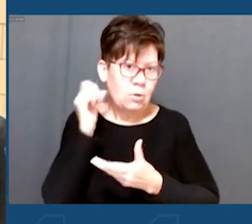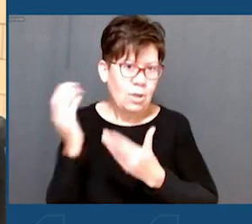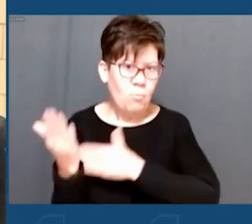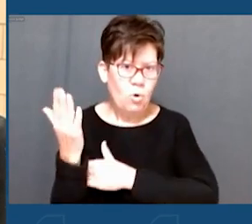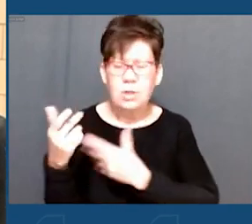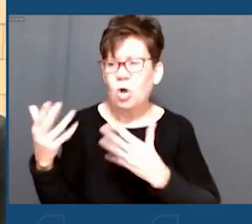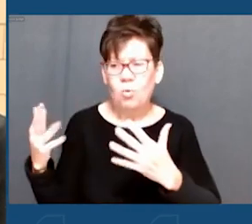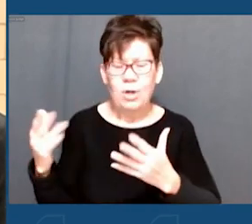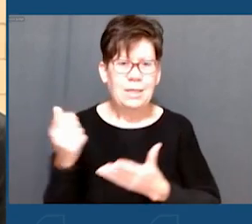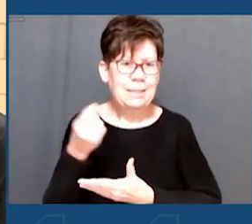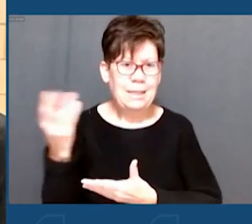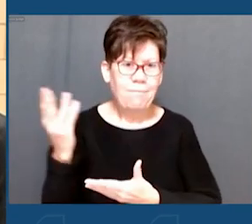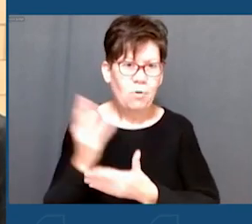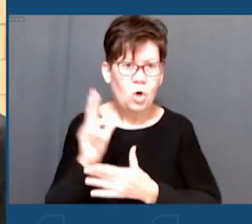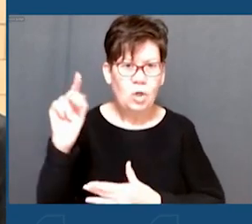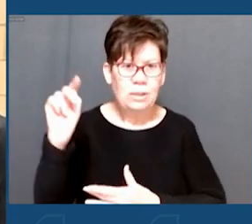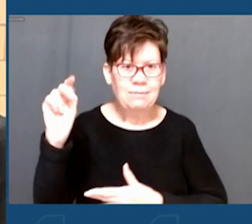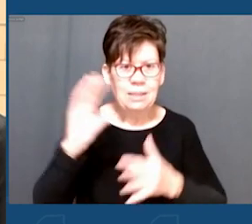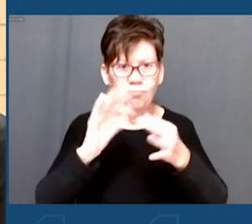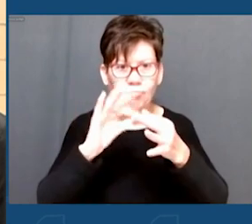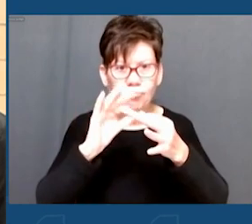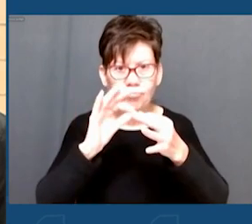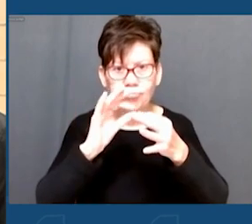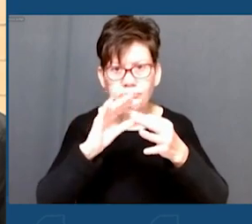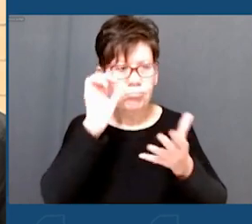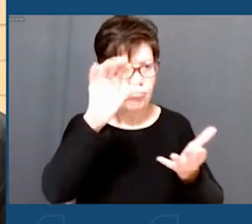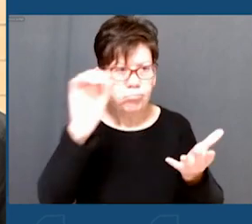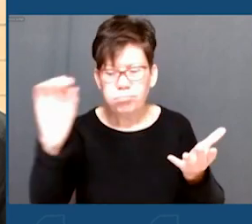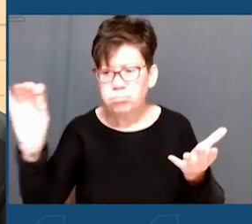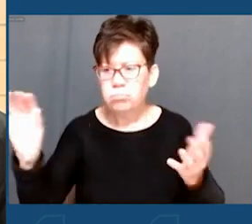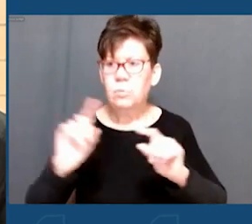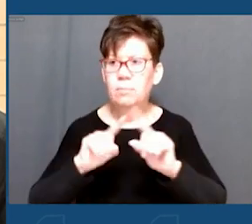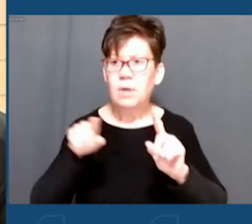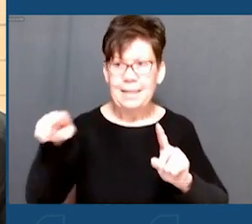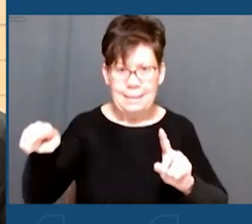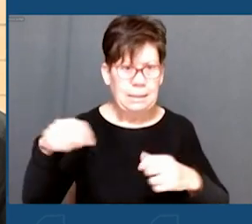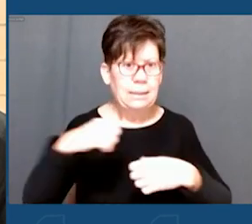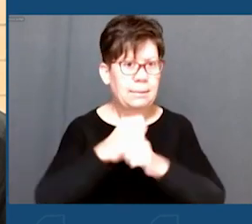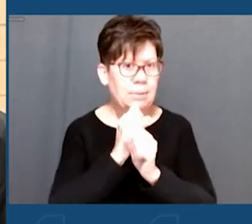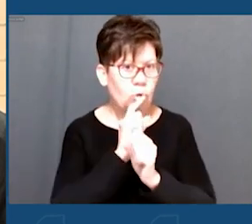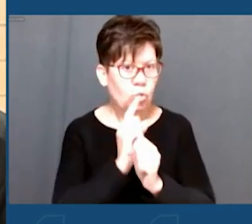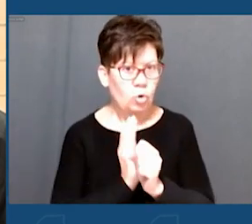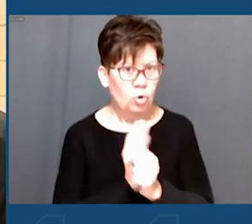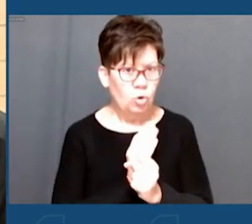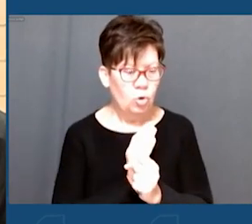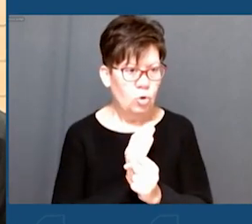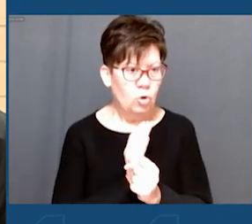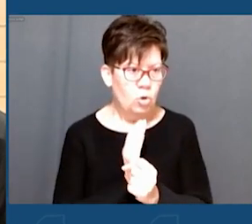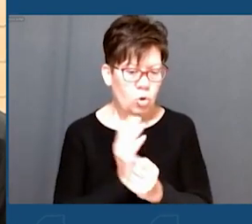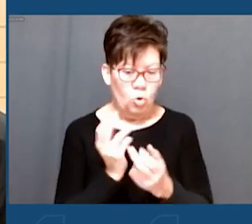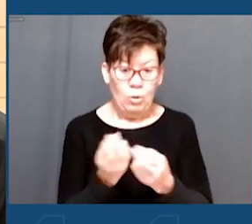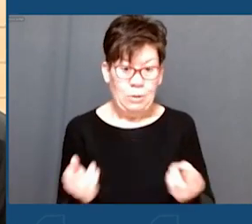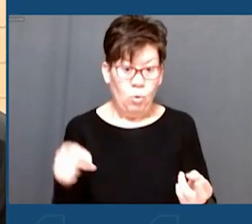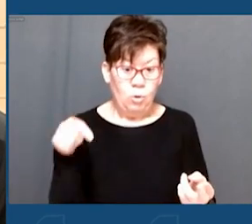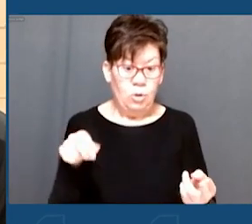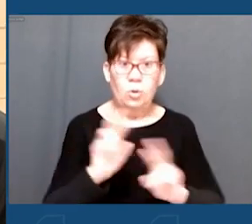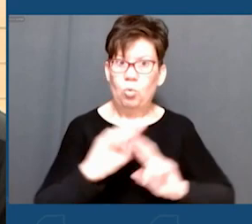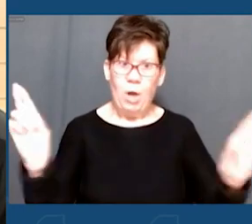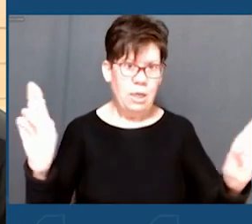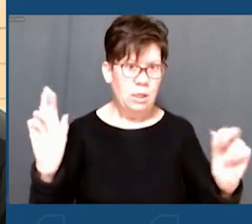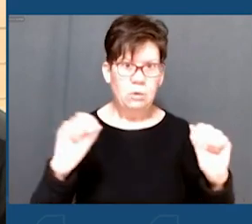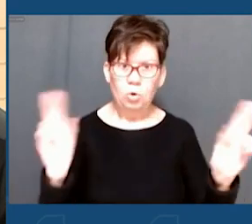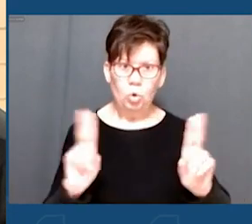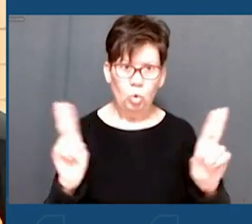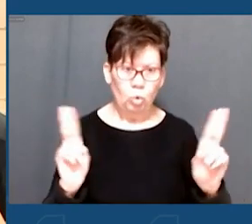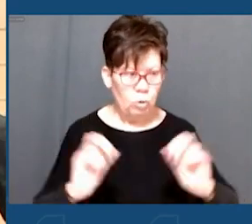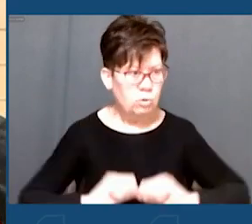already, but more importantly, has ensured that the resources of the City of New York can be available during this complicated time. So I want to call